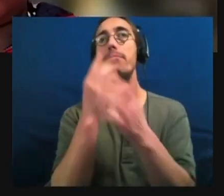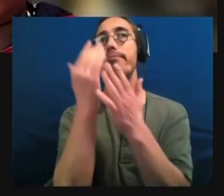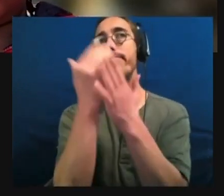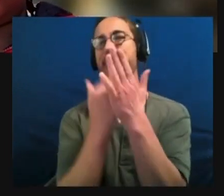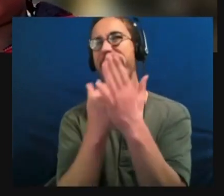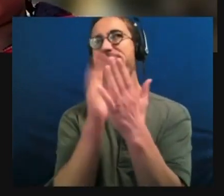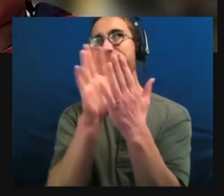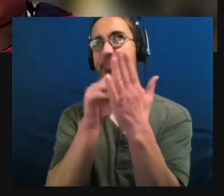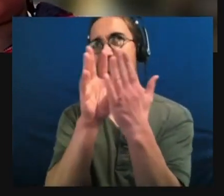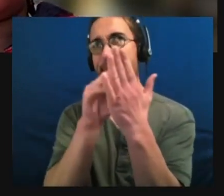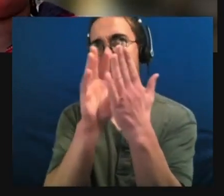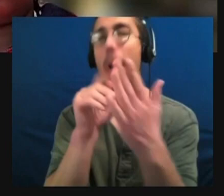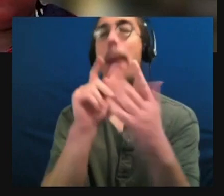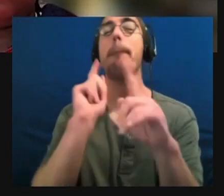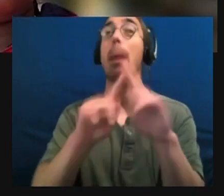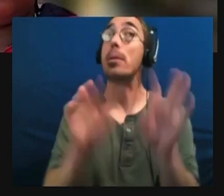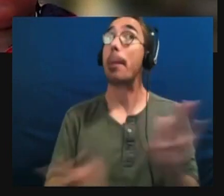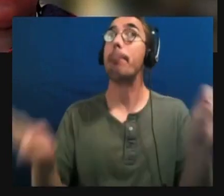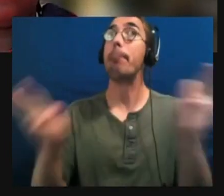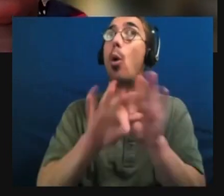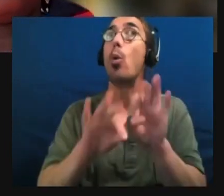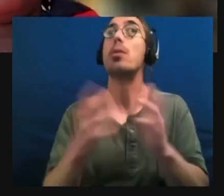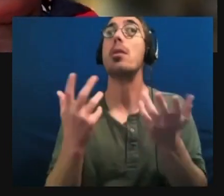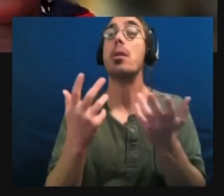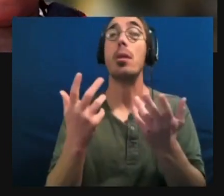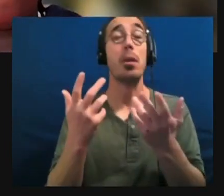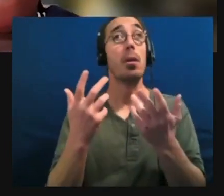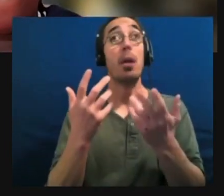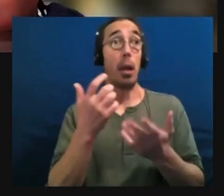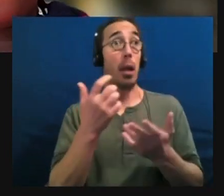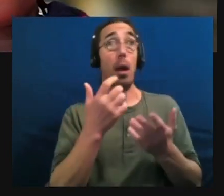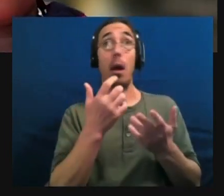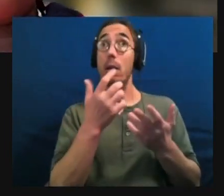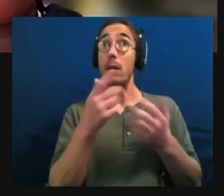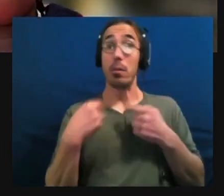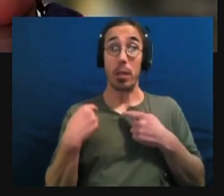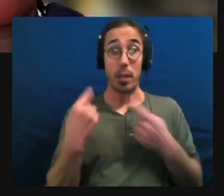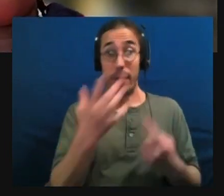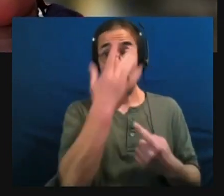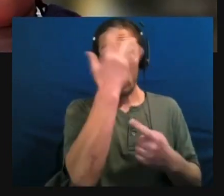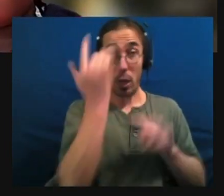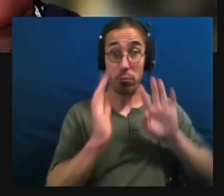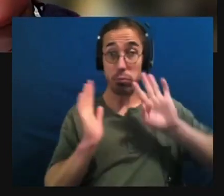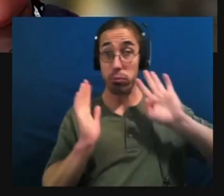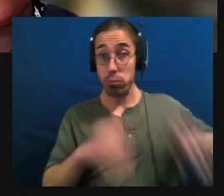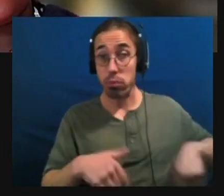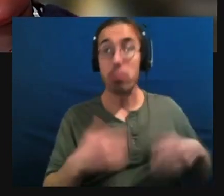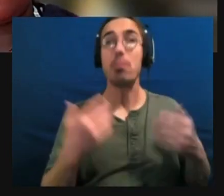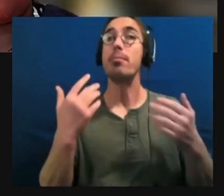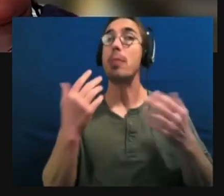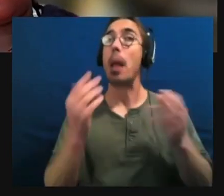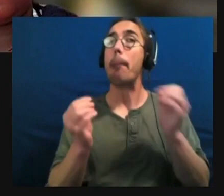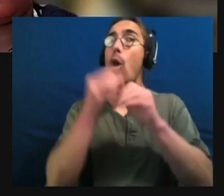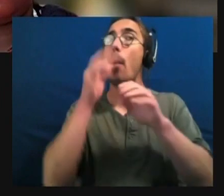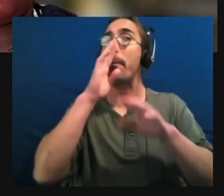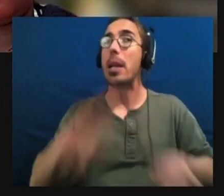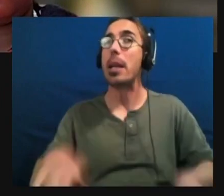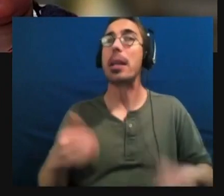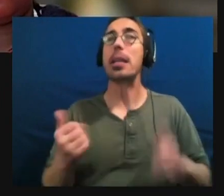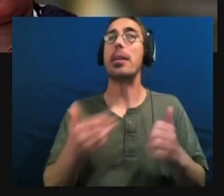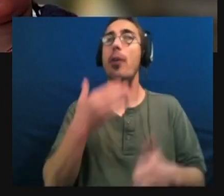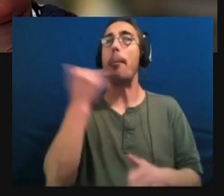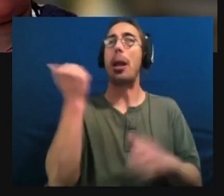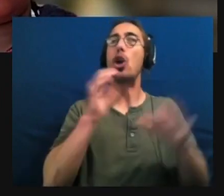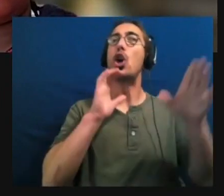an important one. I think it gave me so much peace that I can have conversations with my family member about